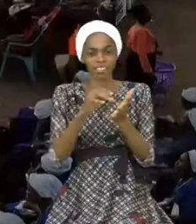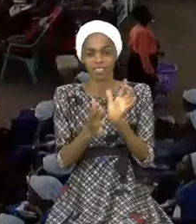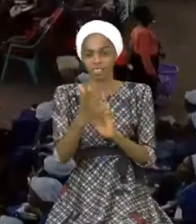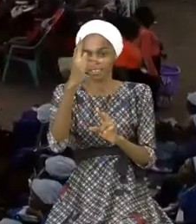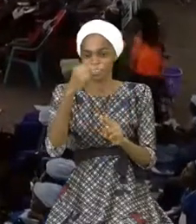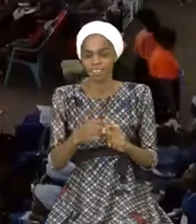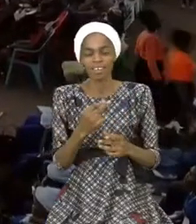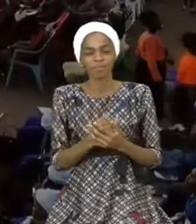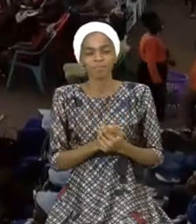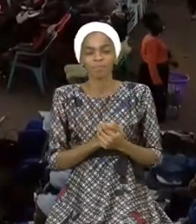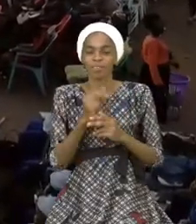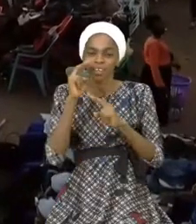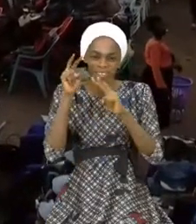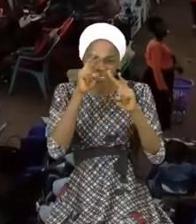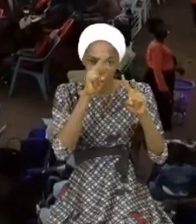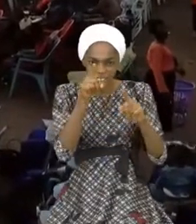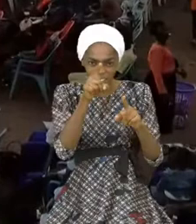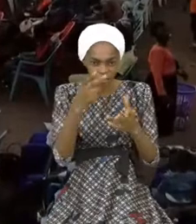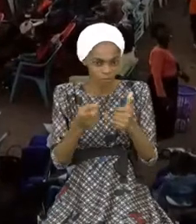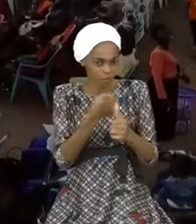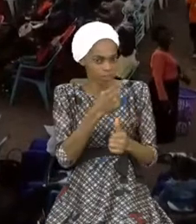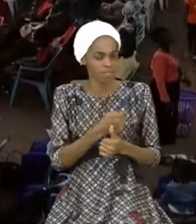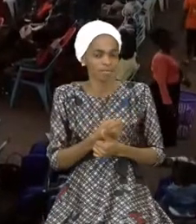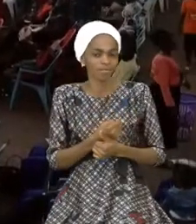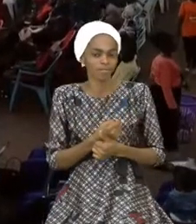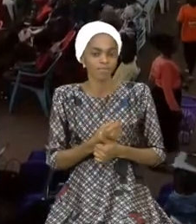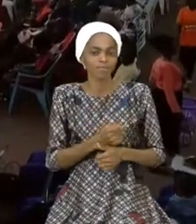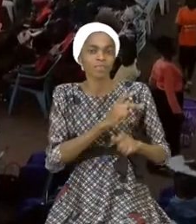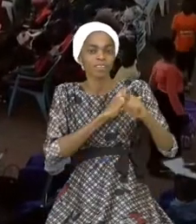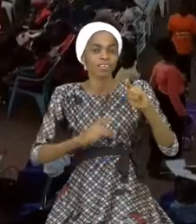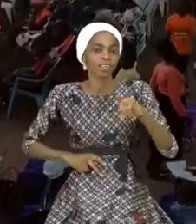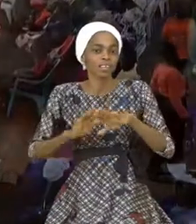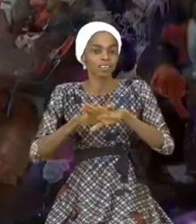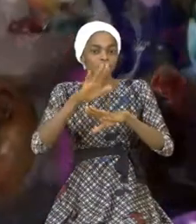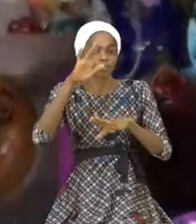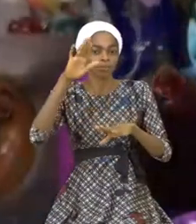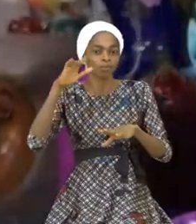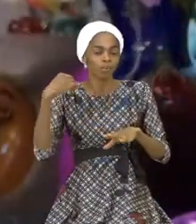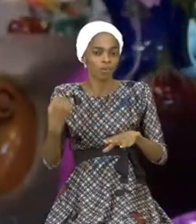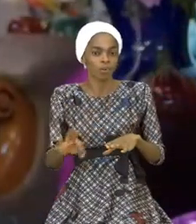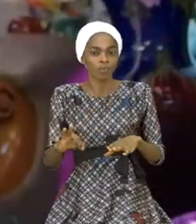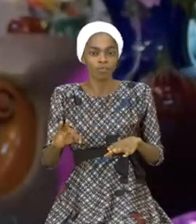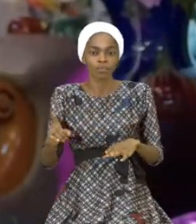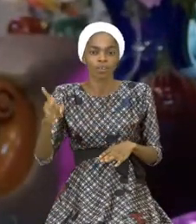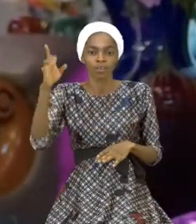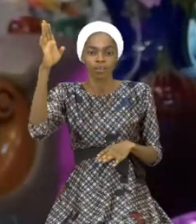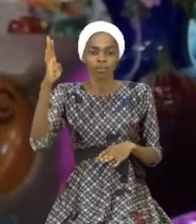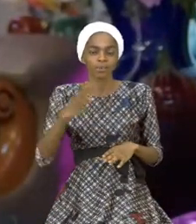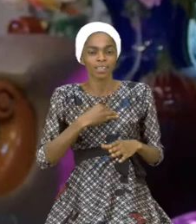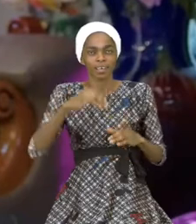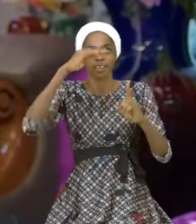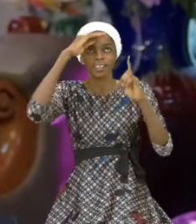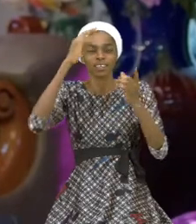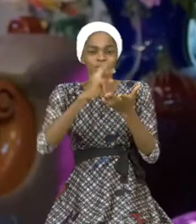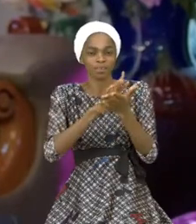name. Seek ye first the kingdom of God and his